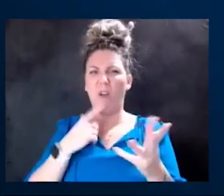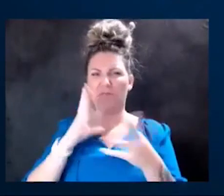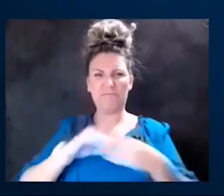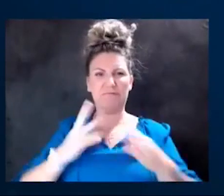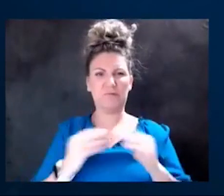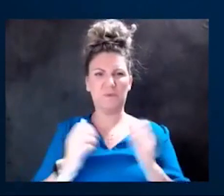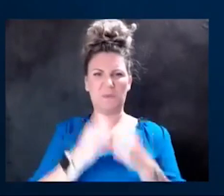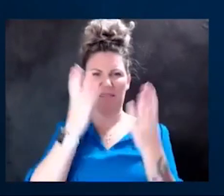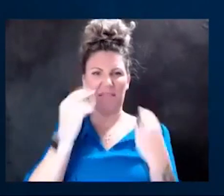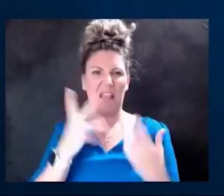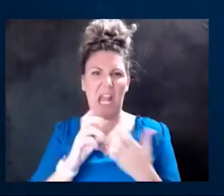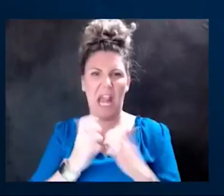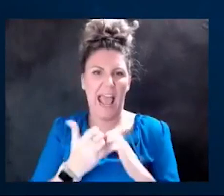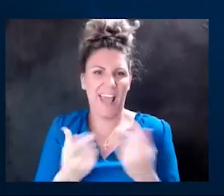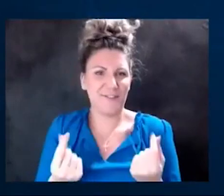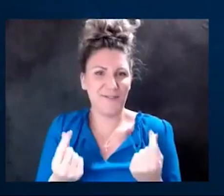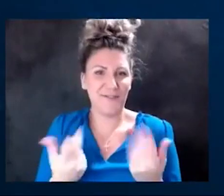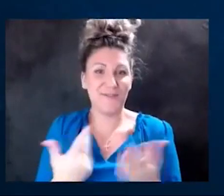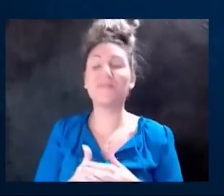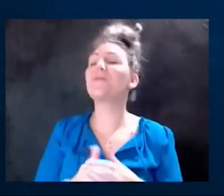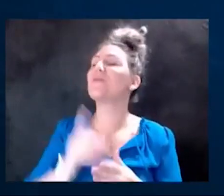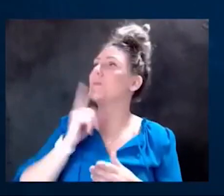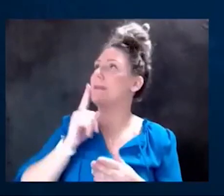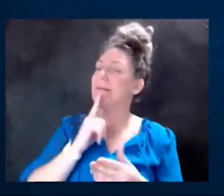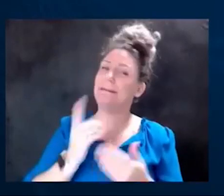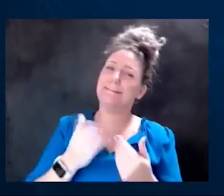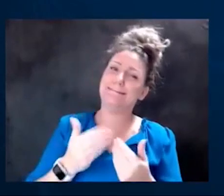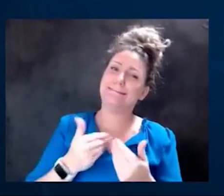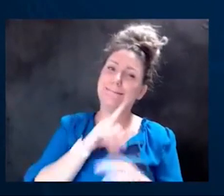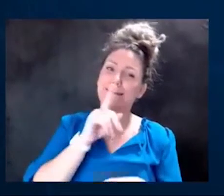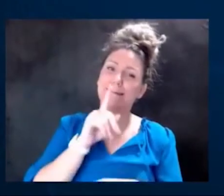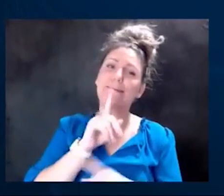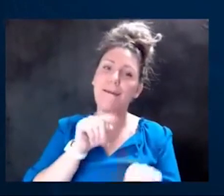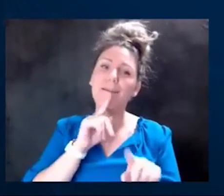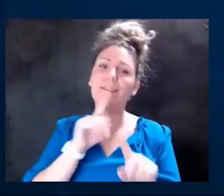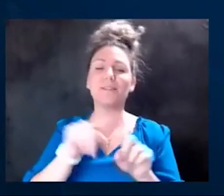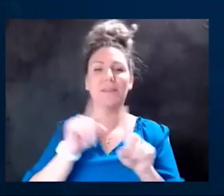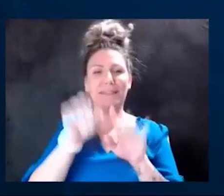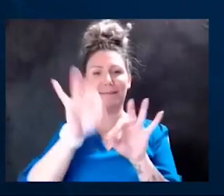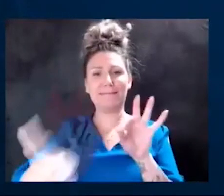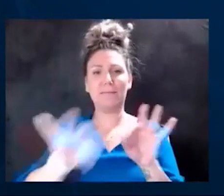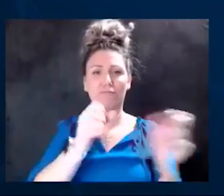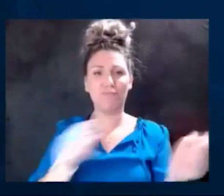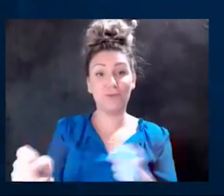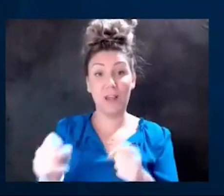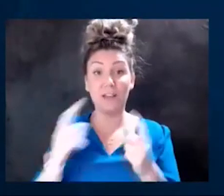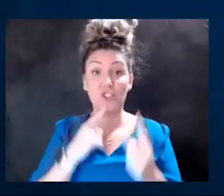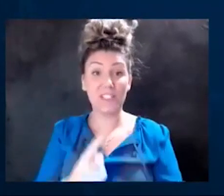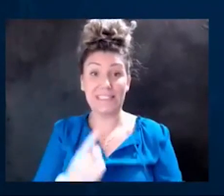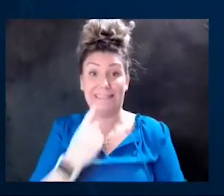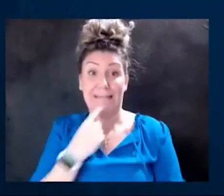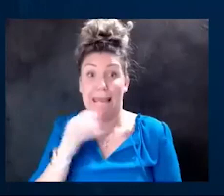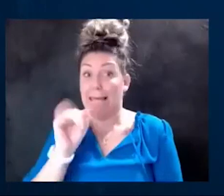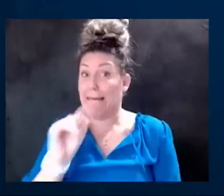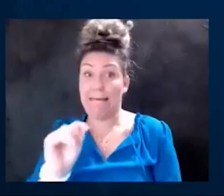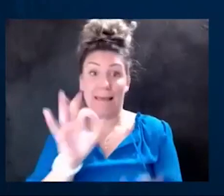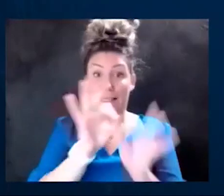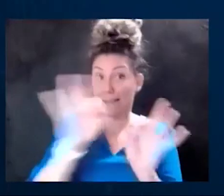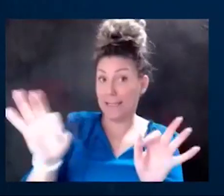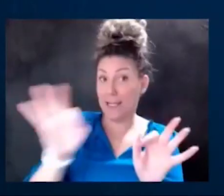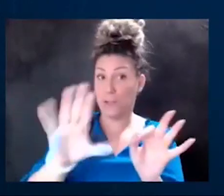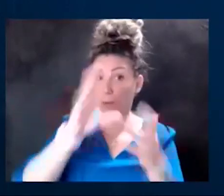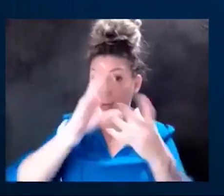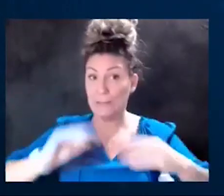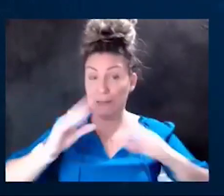do I do that? And the answer is really easy. I mean, there are lots of things you can do, but a very simple strategy is just to say it in a sentence, like tell people your